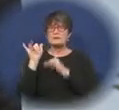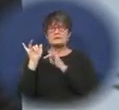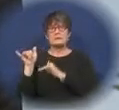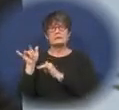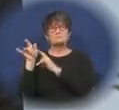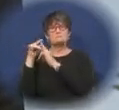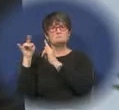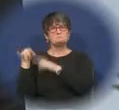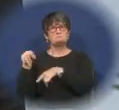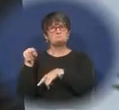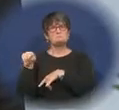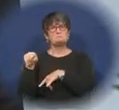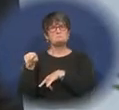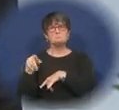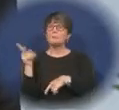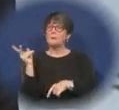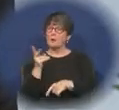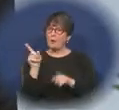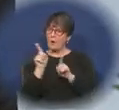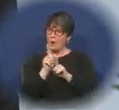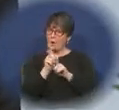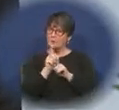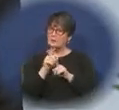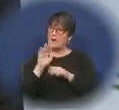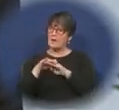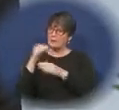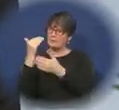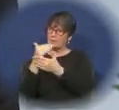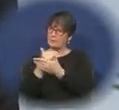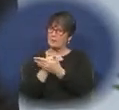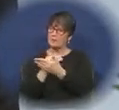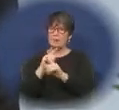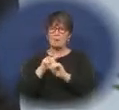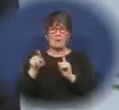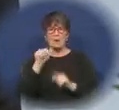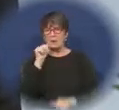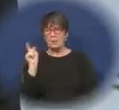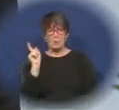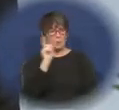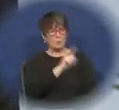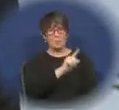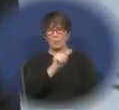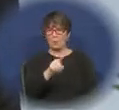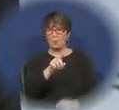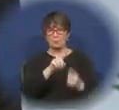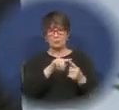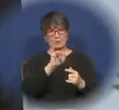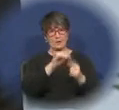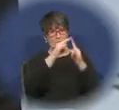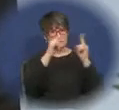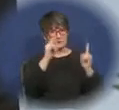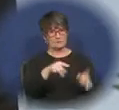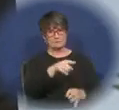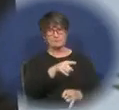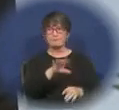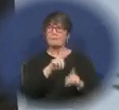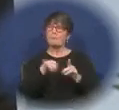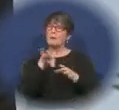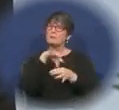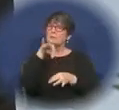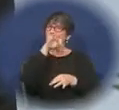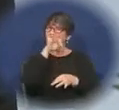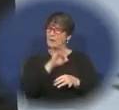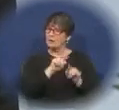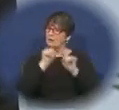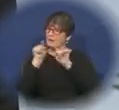camp. They too had been on the list, but had not gone out to the tent. Yet the Spirit came